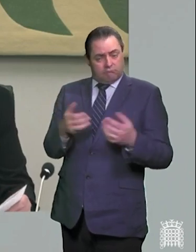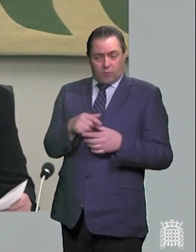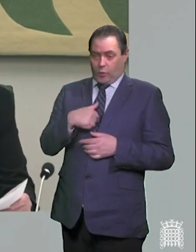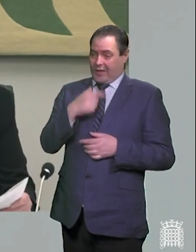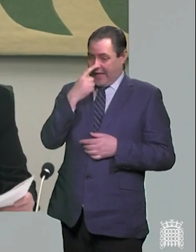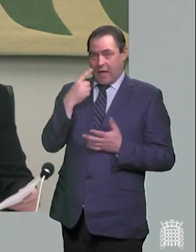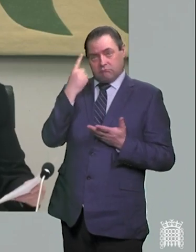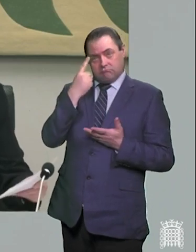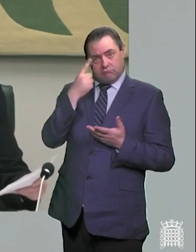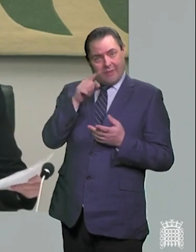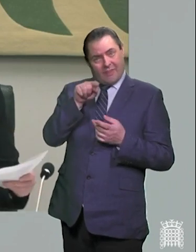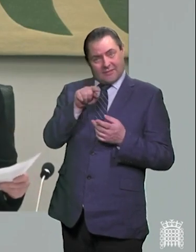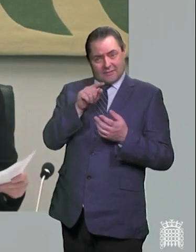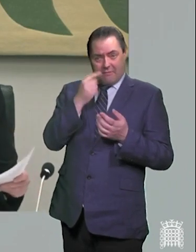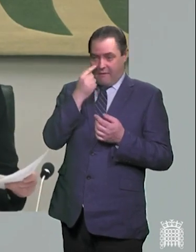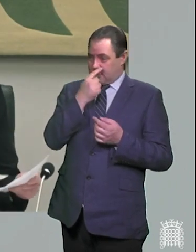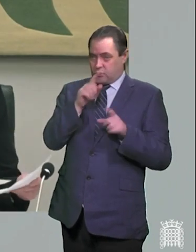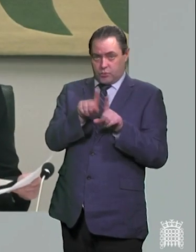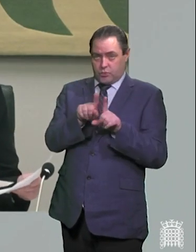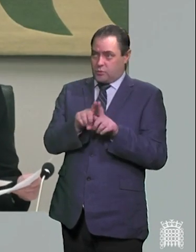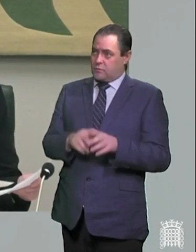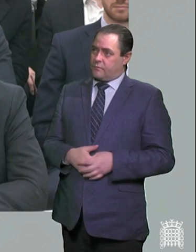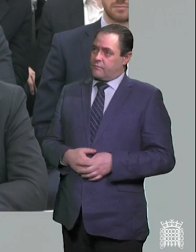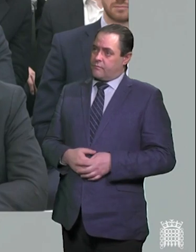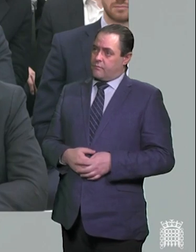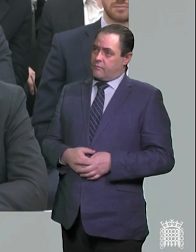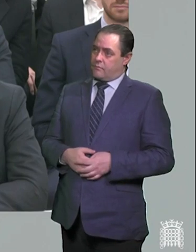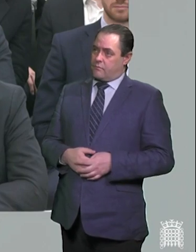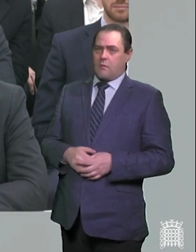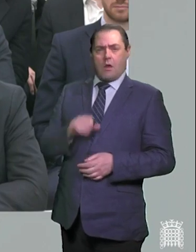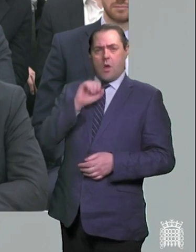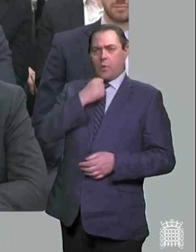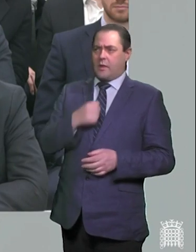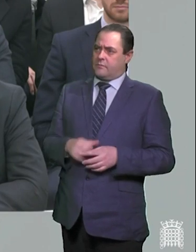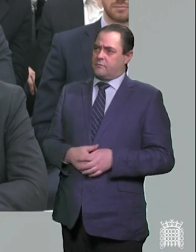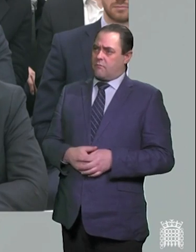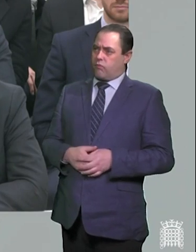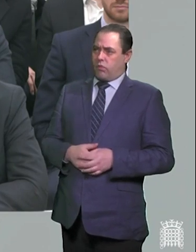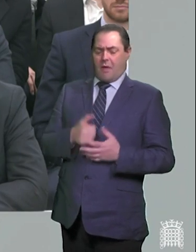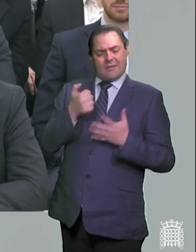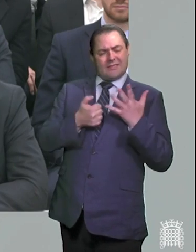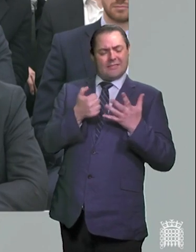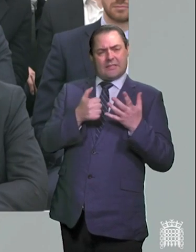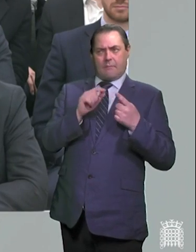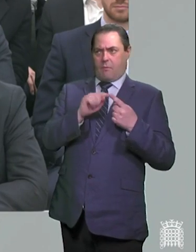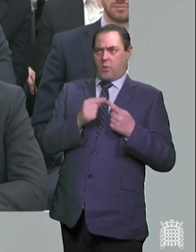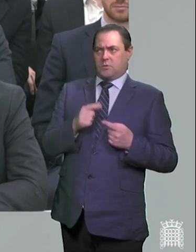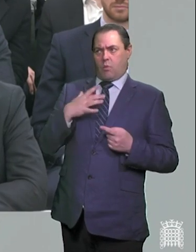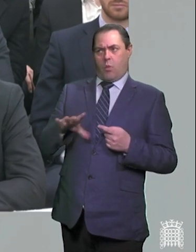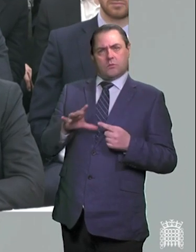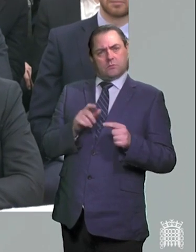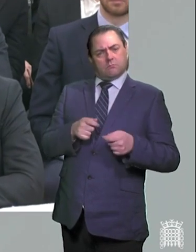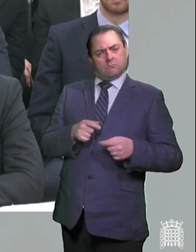can consider it. Thank you. I will do that. There are I think there are about 16 points that we wish to